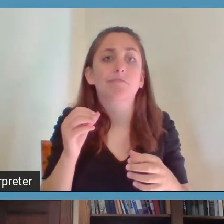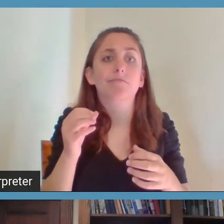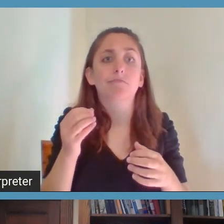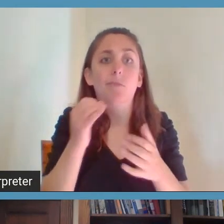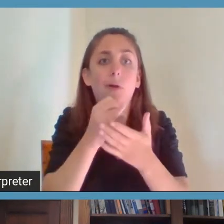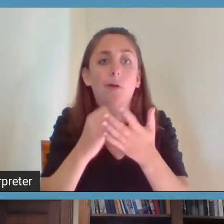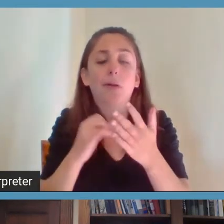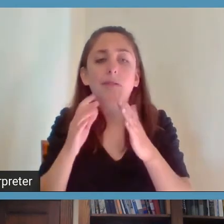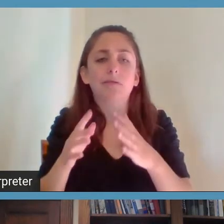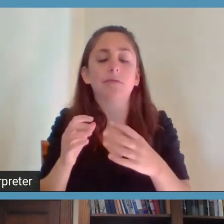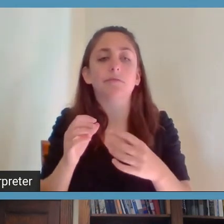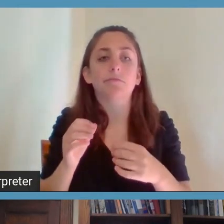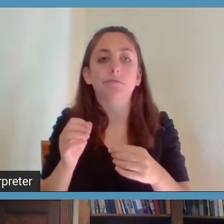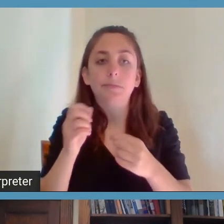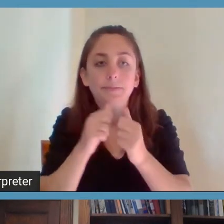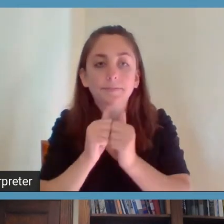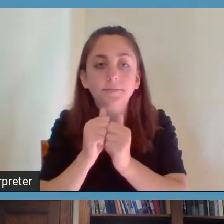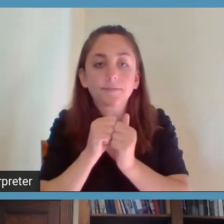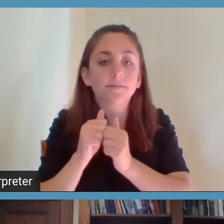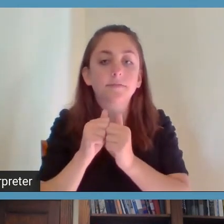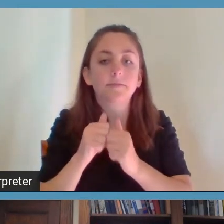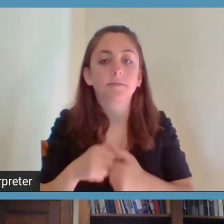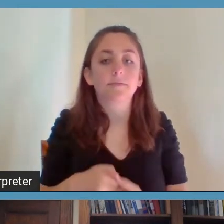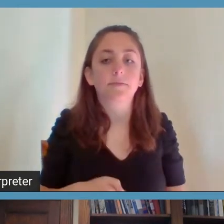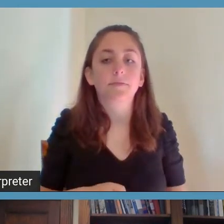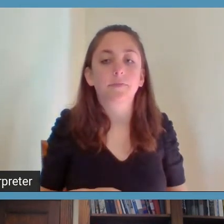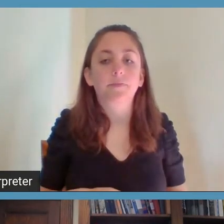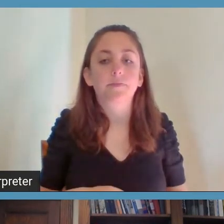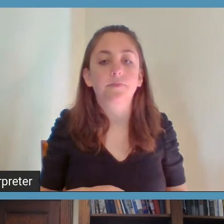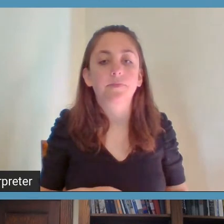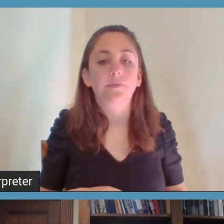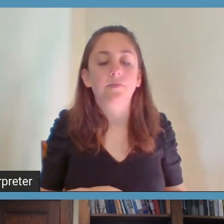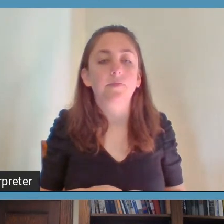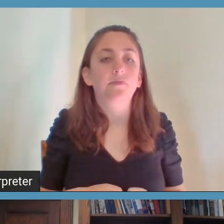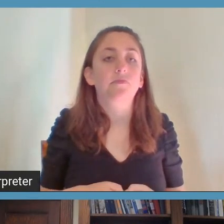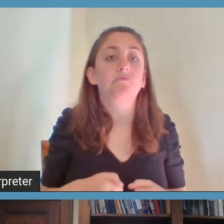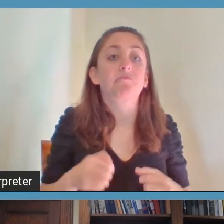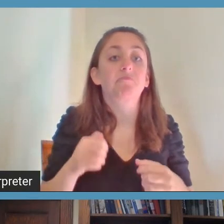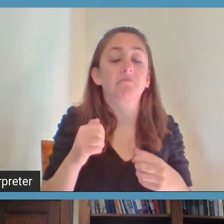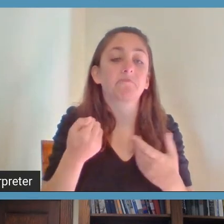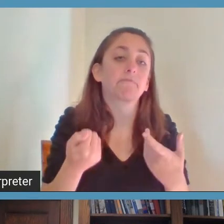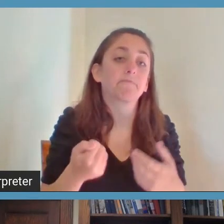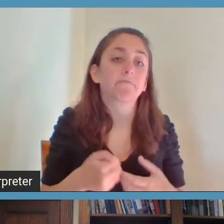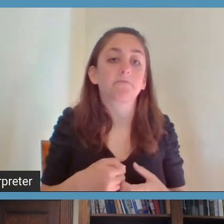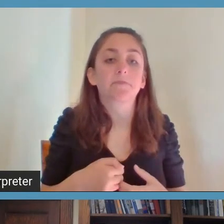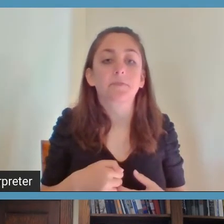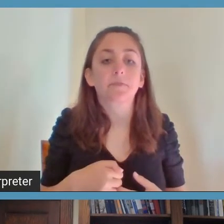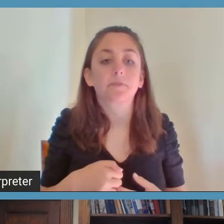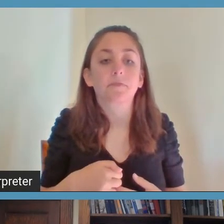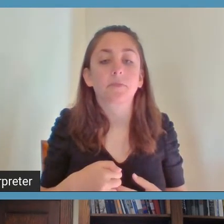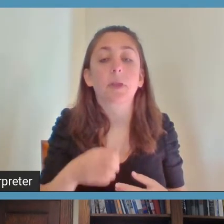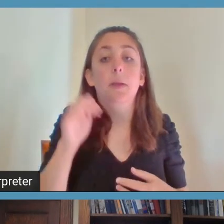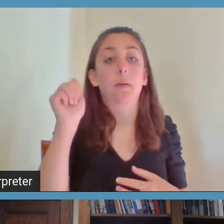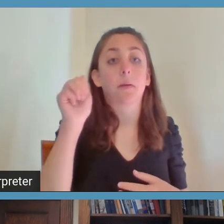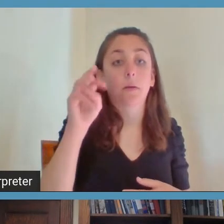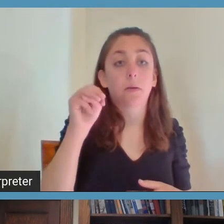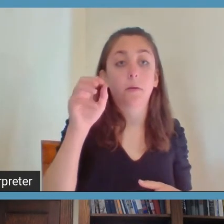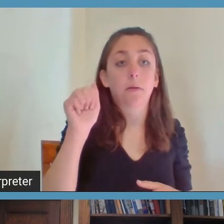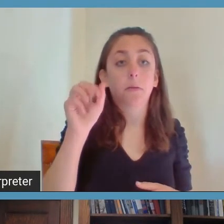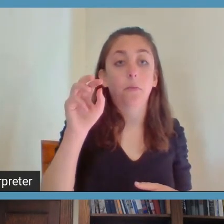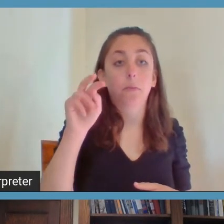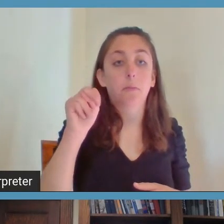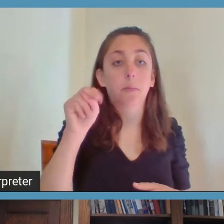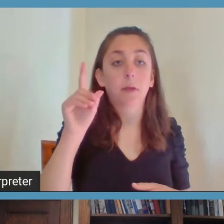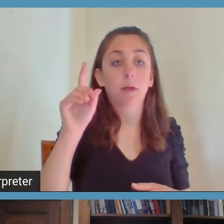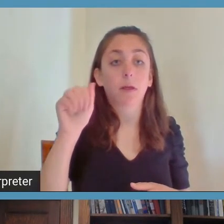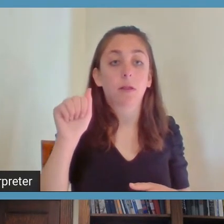a little higher production of ambient sounds that are involved in the storytelling as well. Right. Amanda?